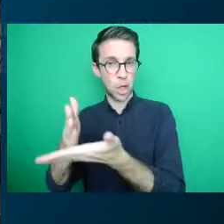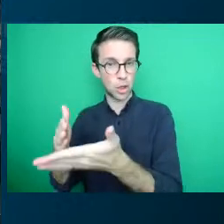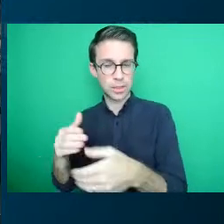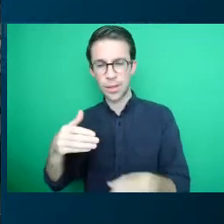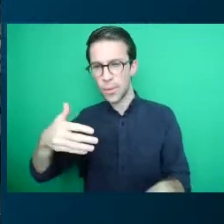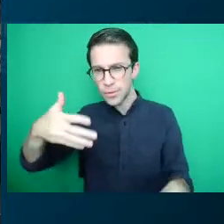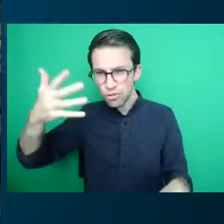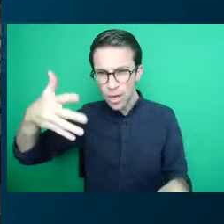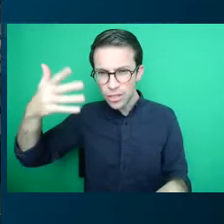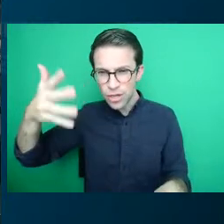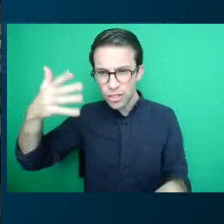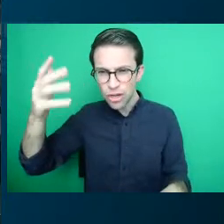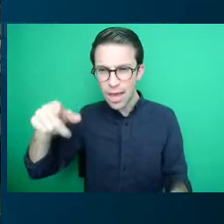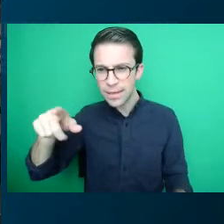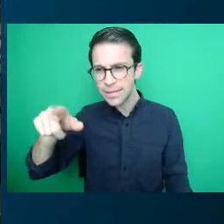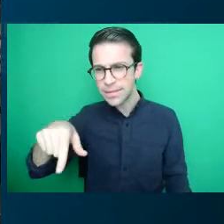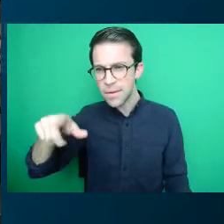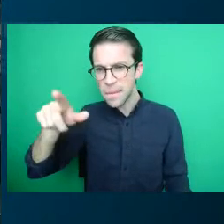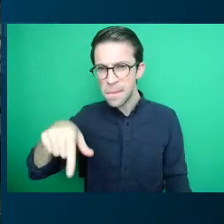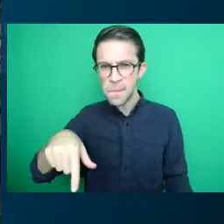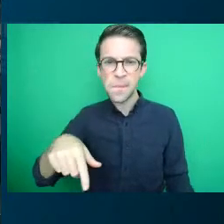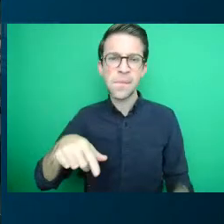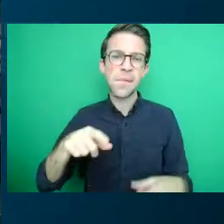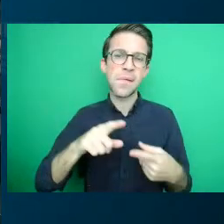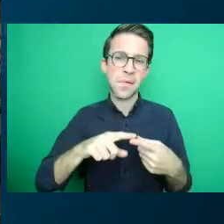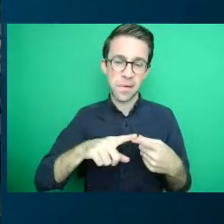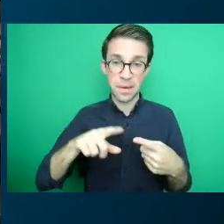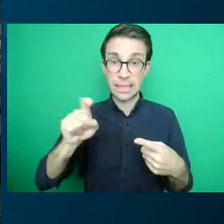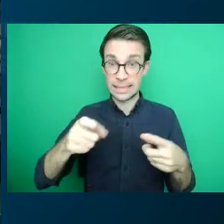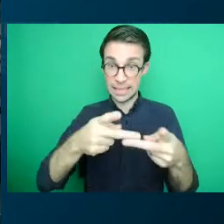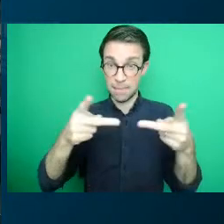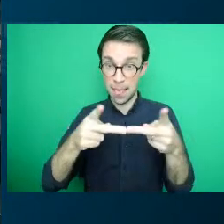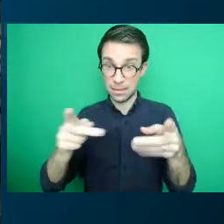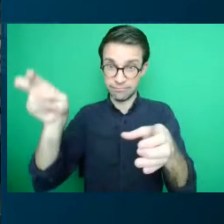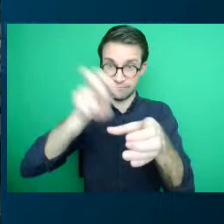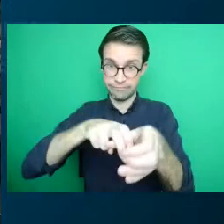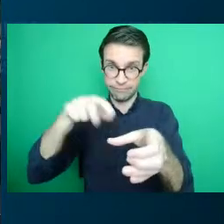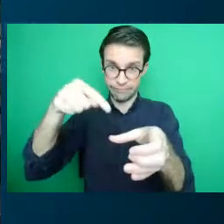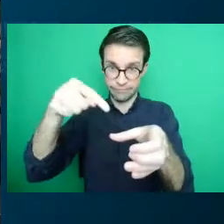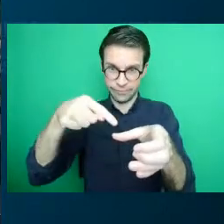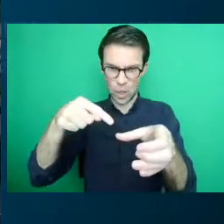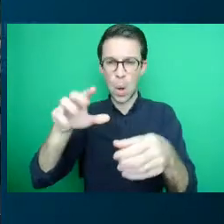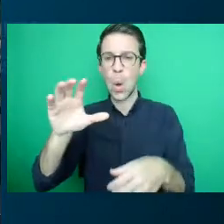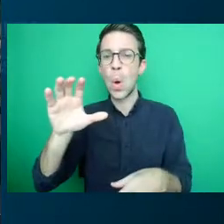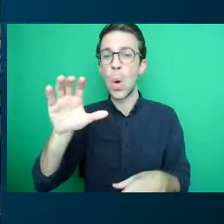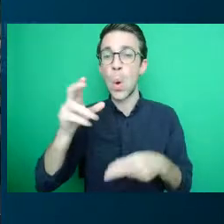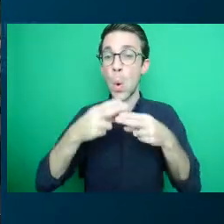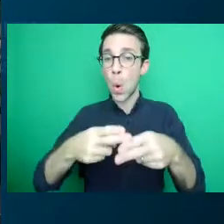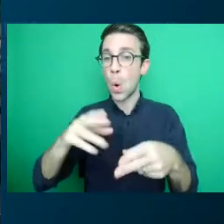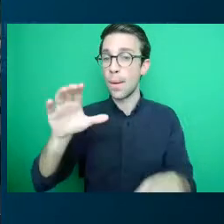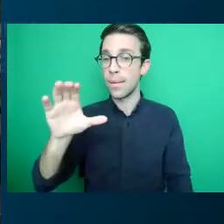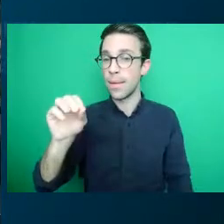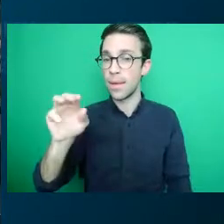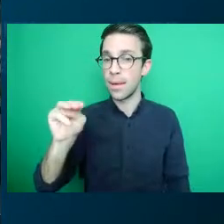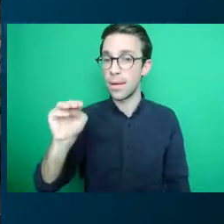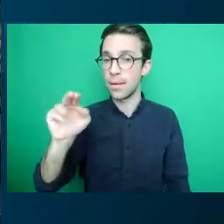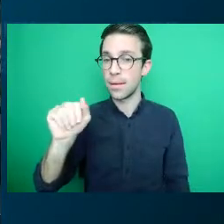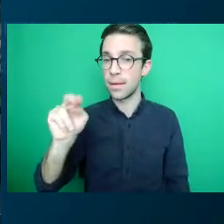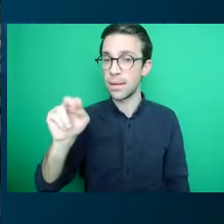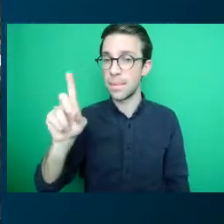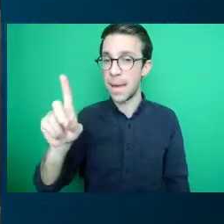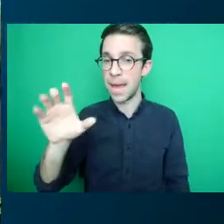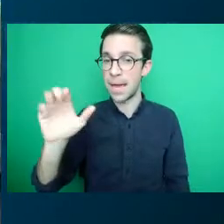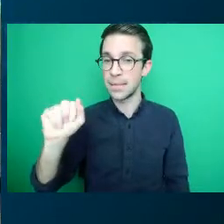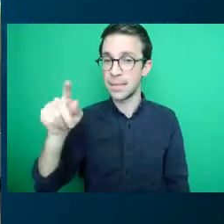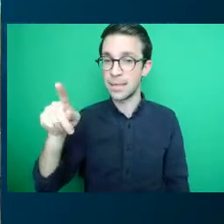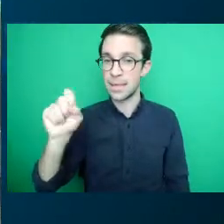chat, I can see we need some place for our Kerbal to ride. So let's put a command capsule on there, right? Let's go over here.